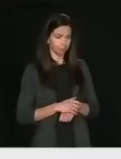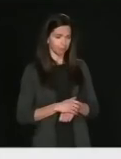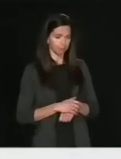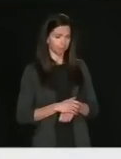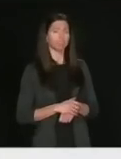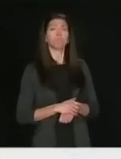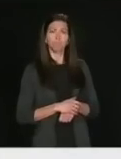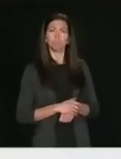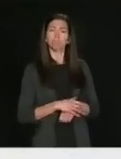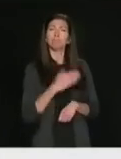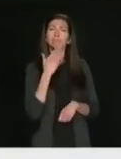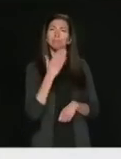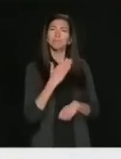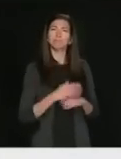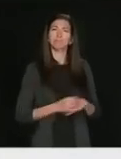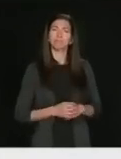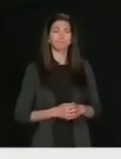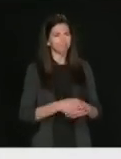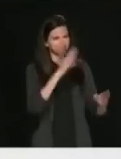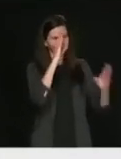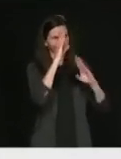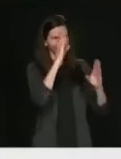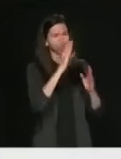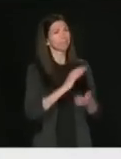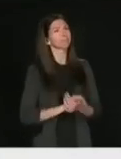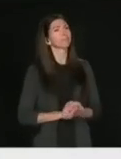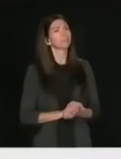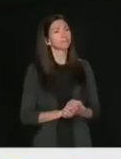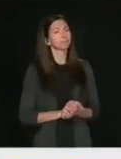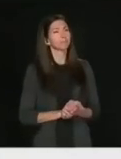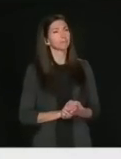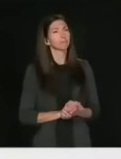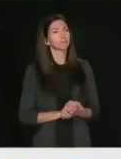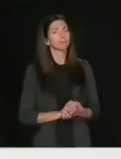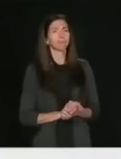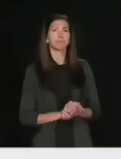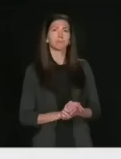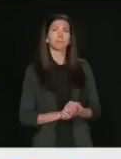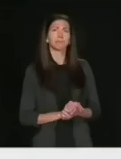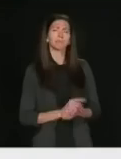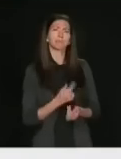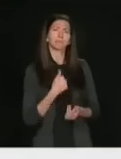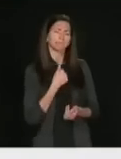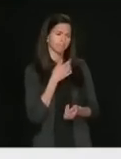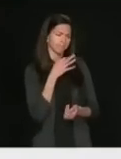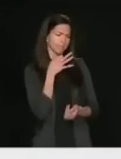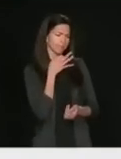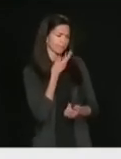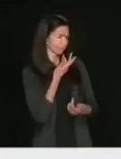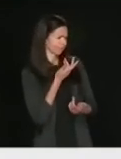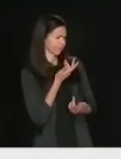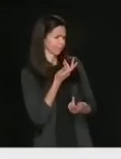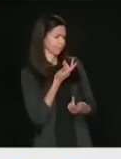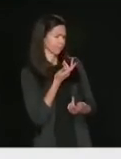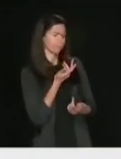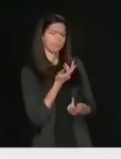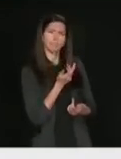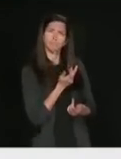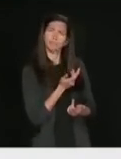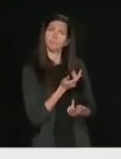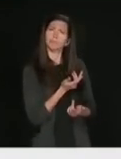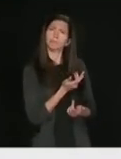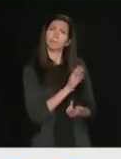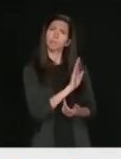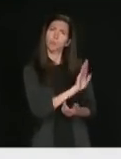you. Good morning, Mr. Trudeau. What changes have you brought to the